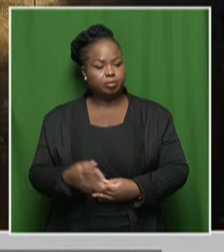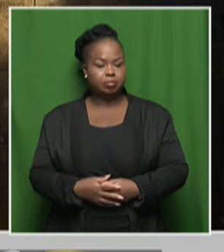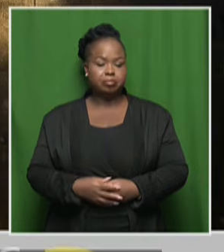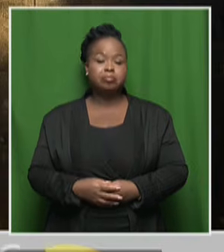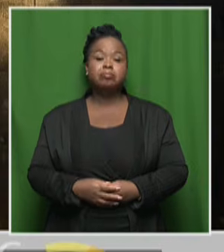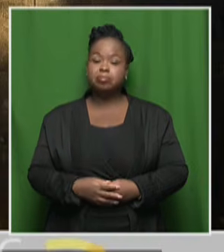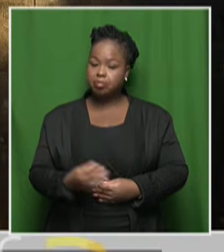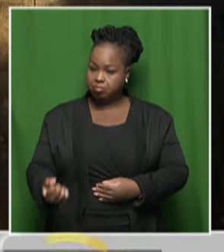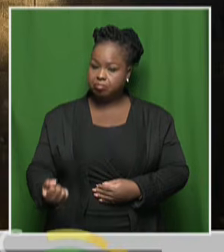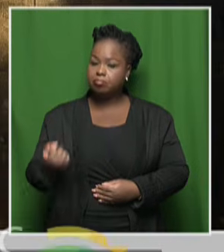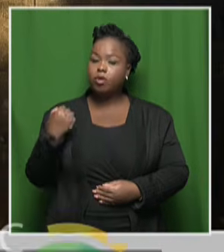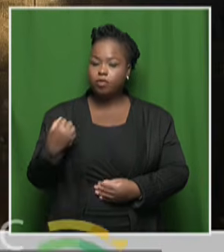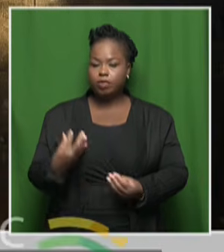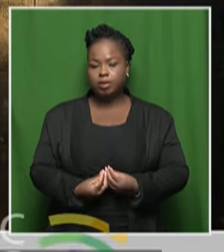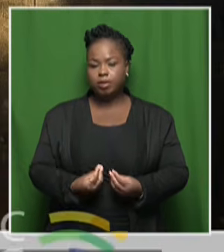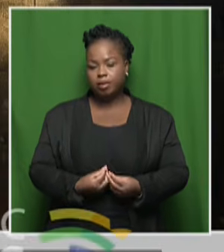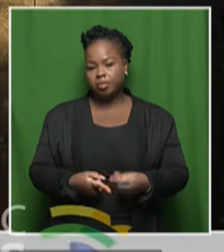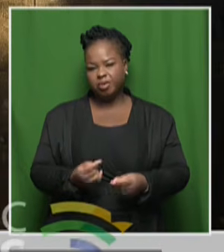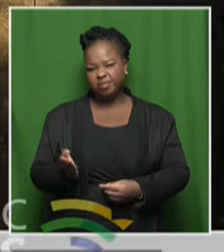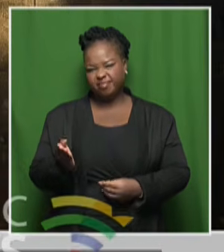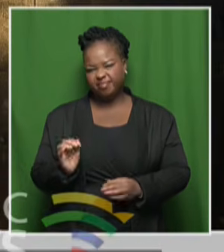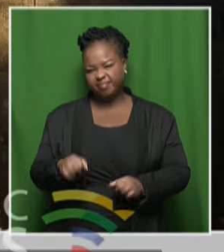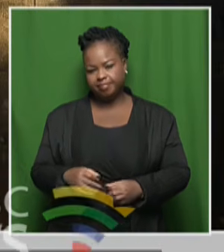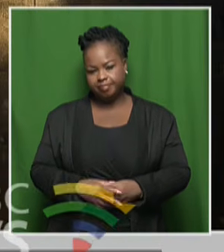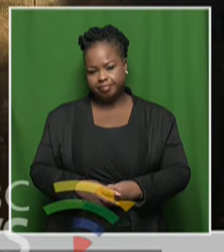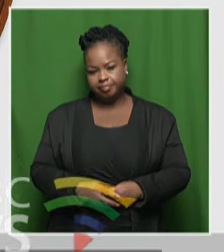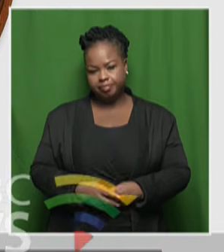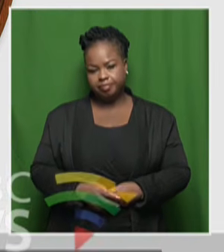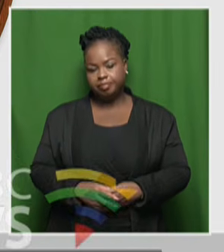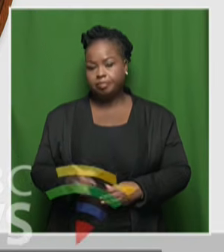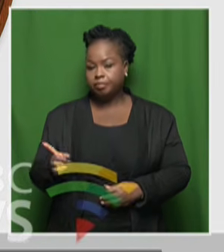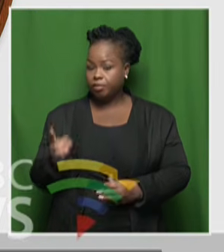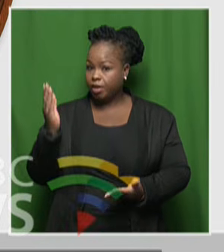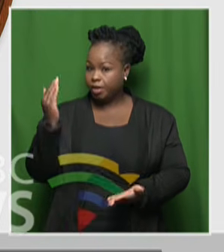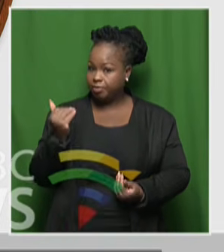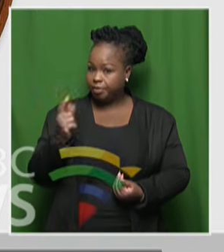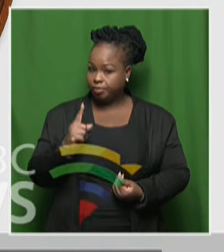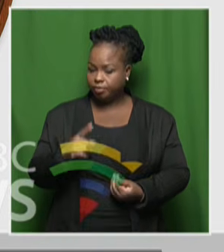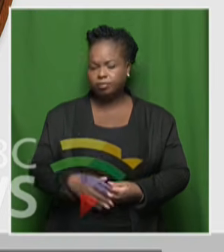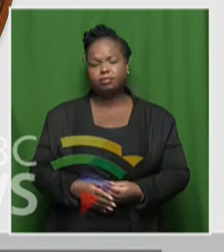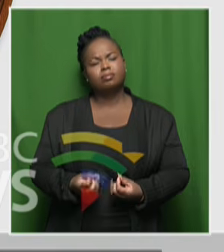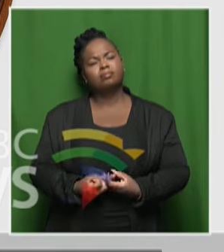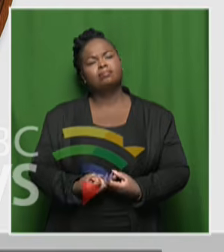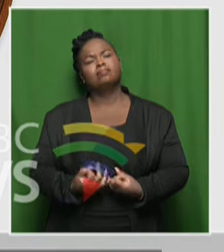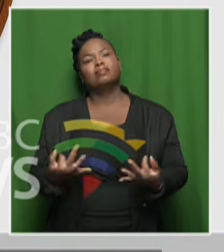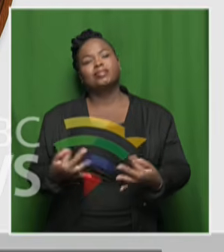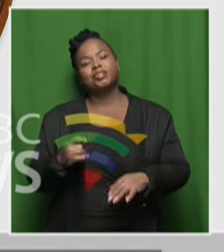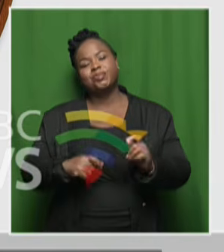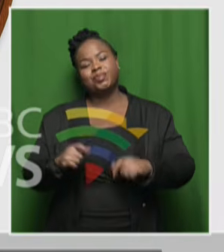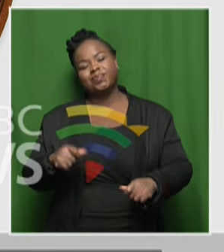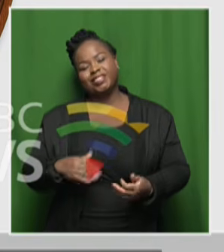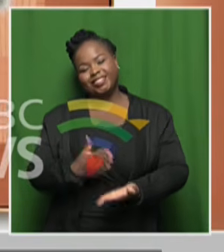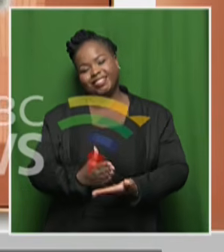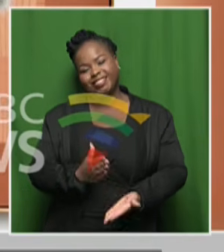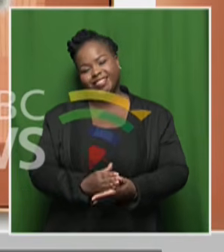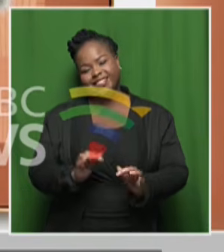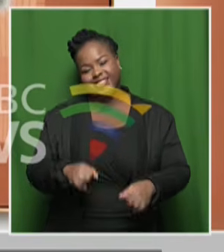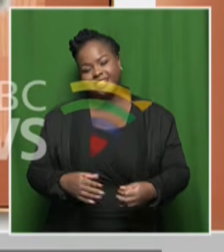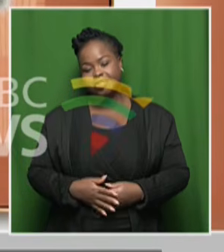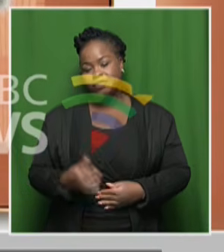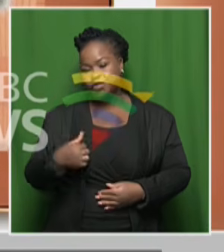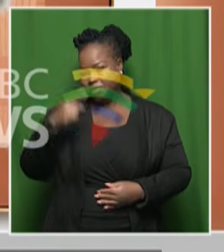very powerful thing about the fair, I would say. What you can expect is a lot of people. That's for sure. If